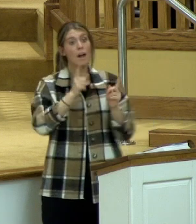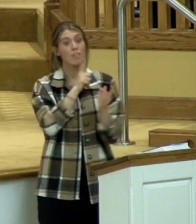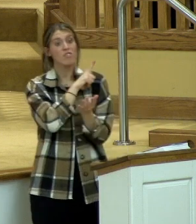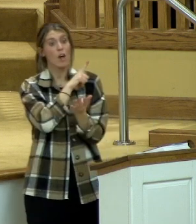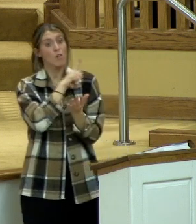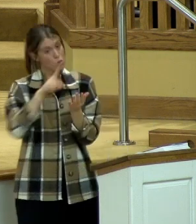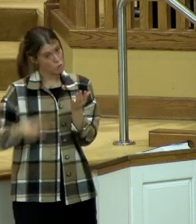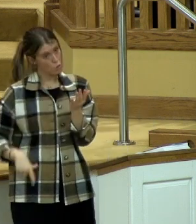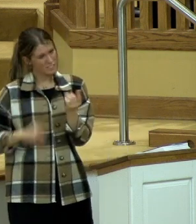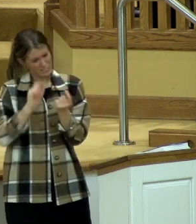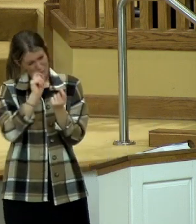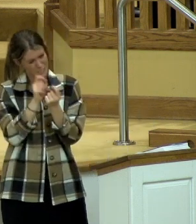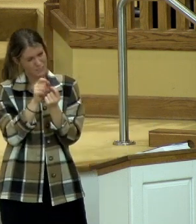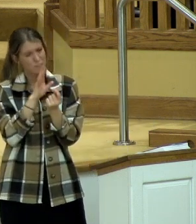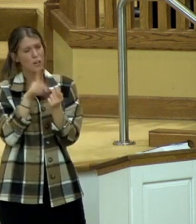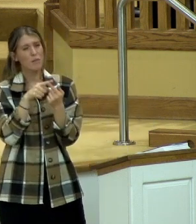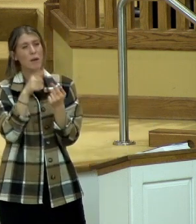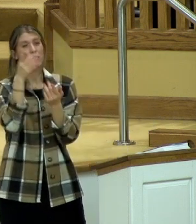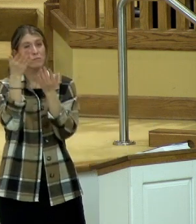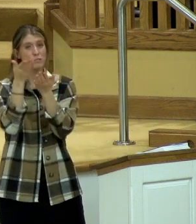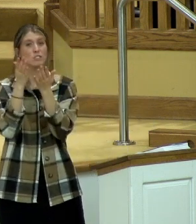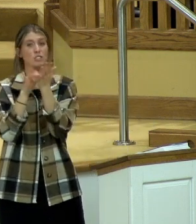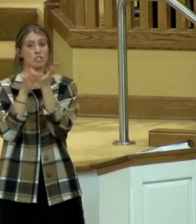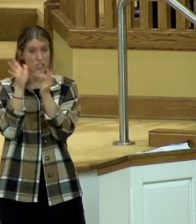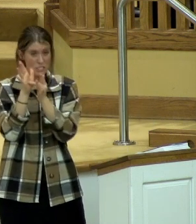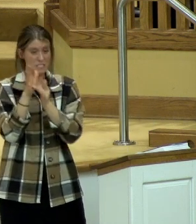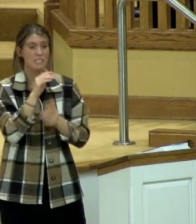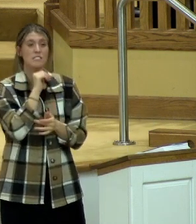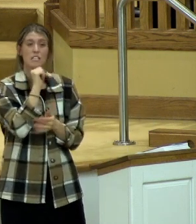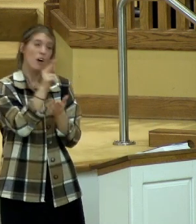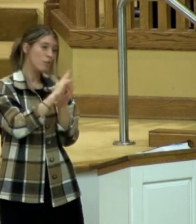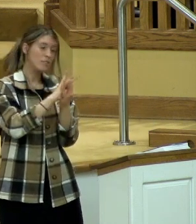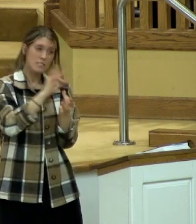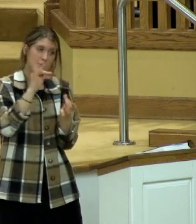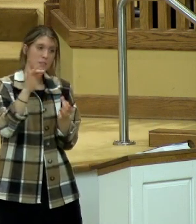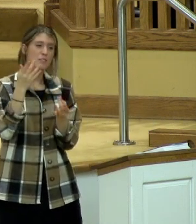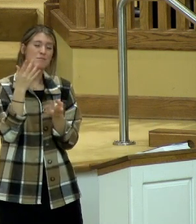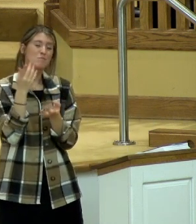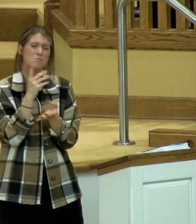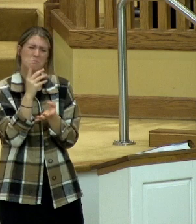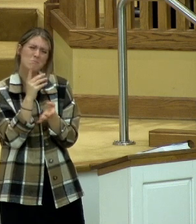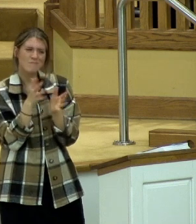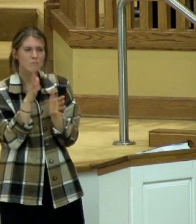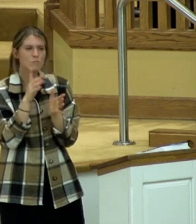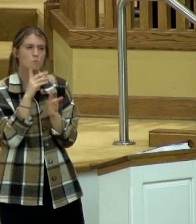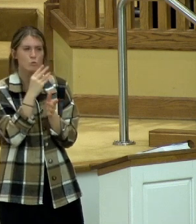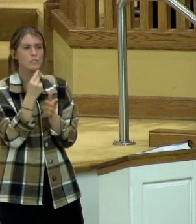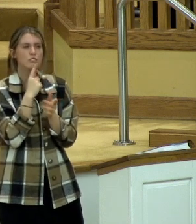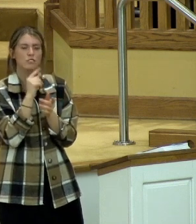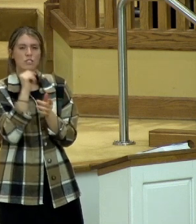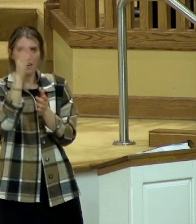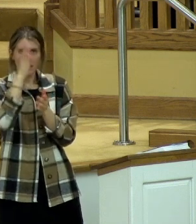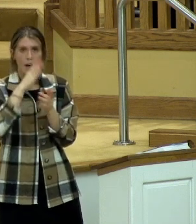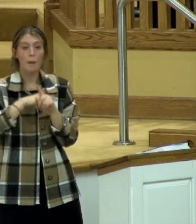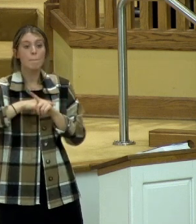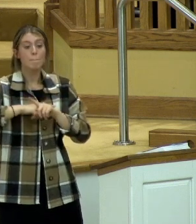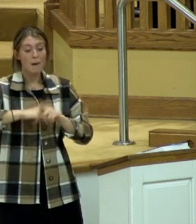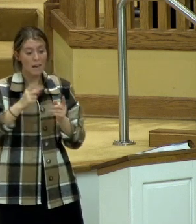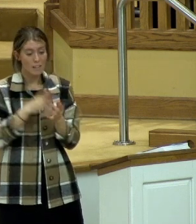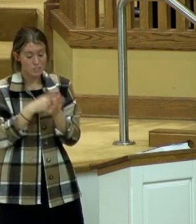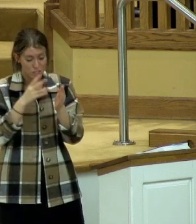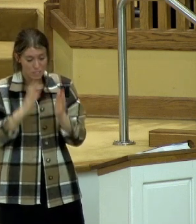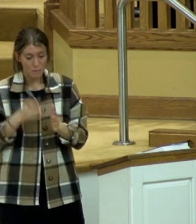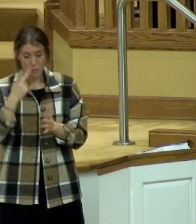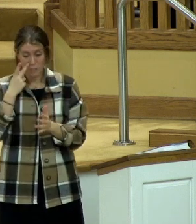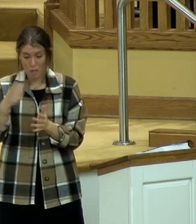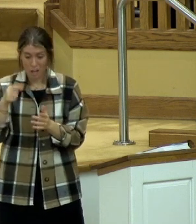is specifically talking about one person of the Godhead. We know it's not the Holy Spirit. We're pretty sure it's not God the Father. But the shepherds were saying, when they saw